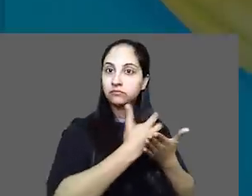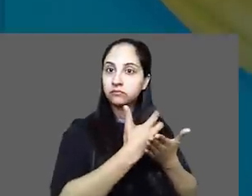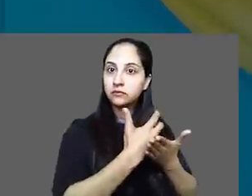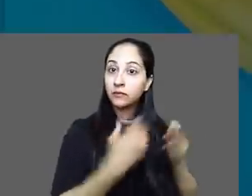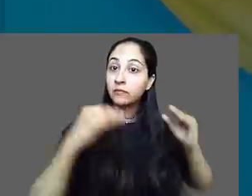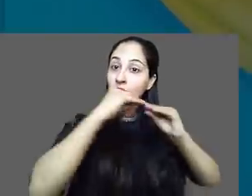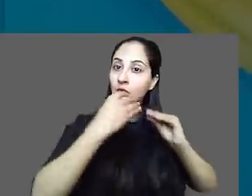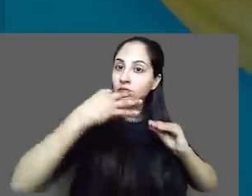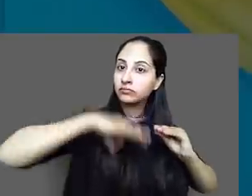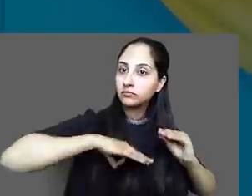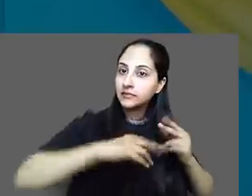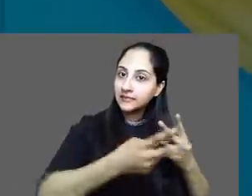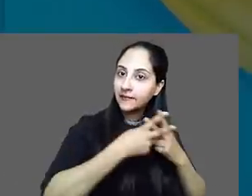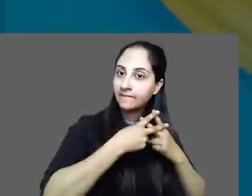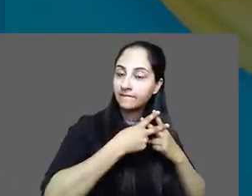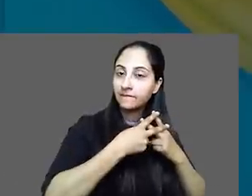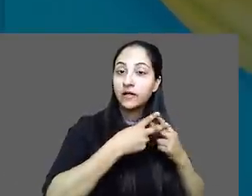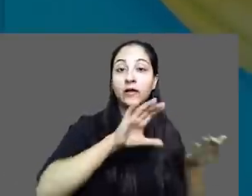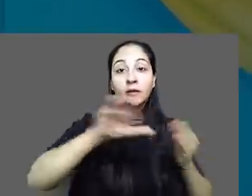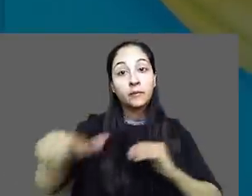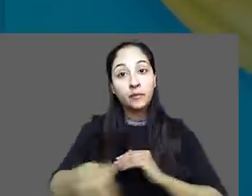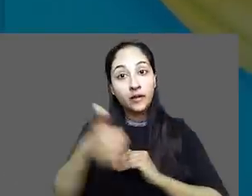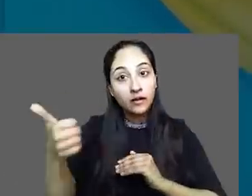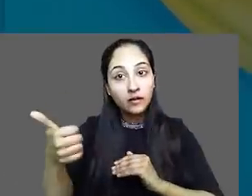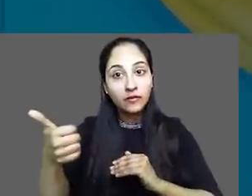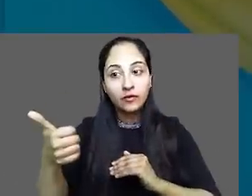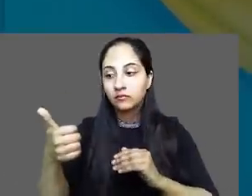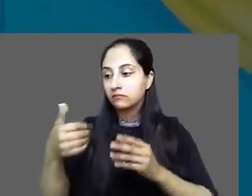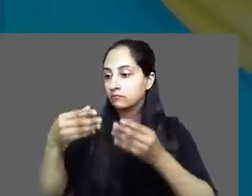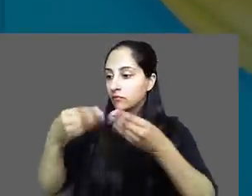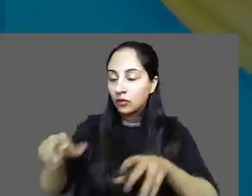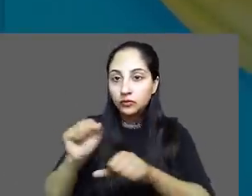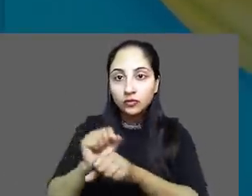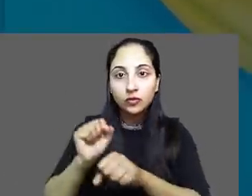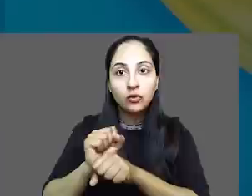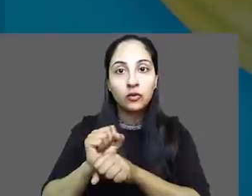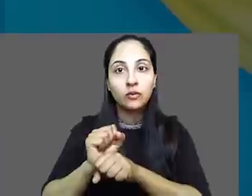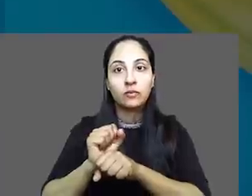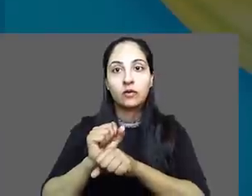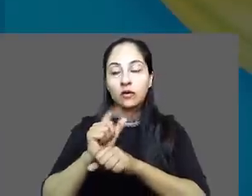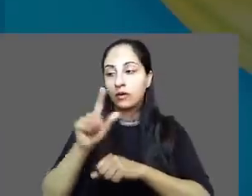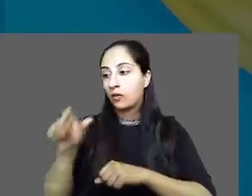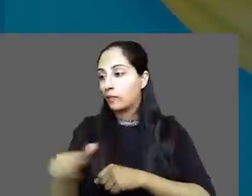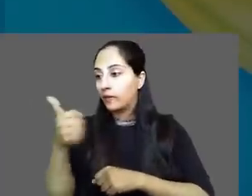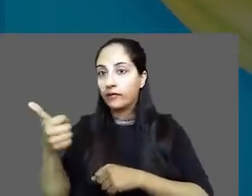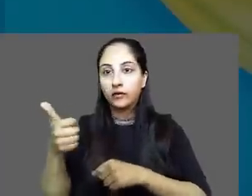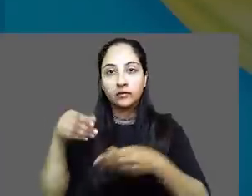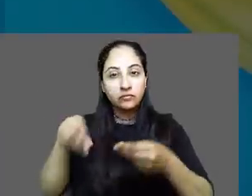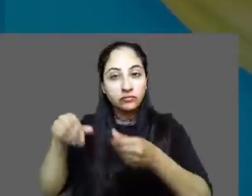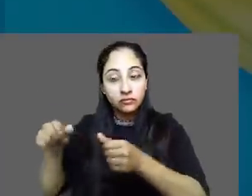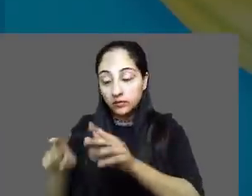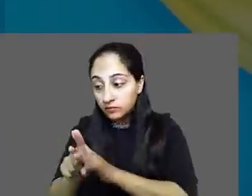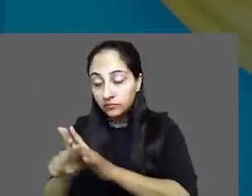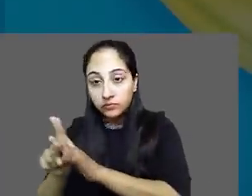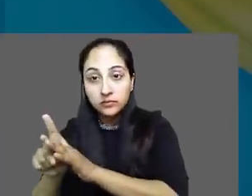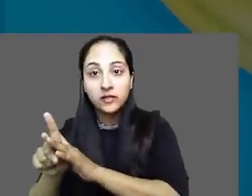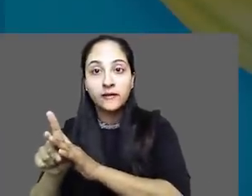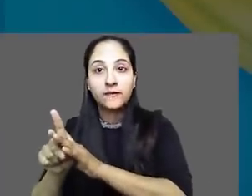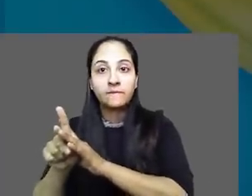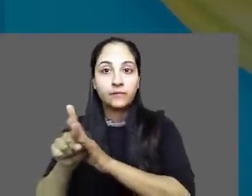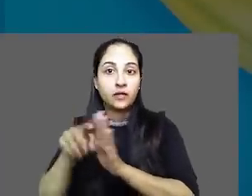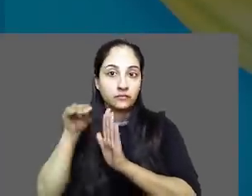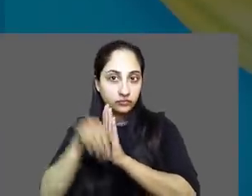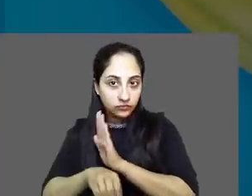going to shift gears a bit to this conversation, to be a little meta, because the Jamaat is really familiar with